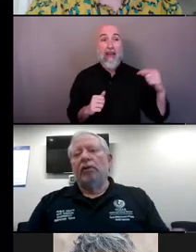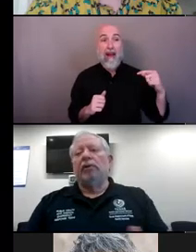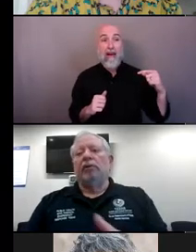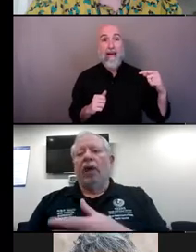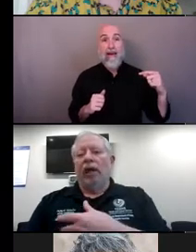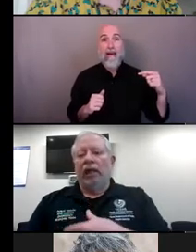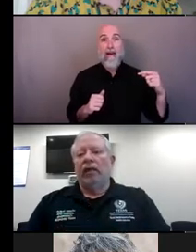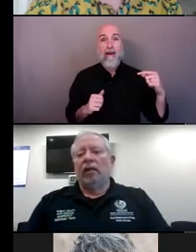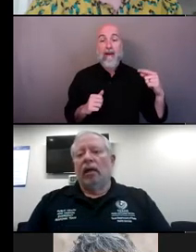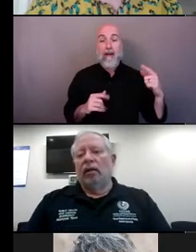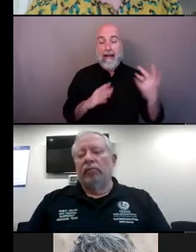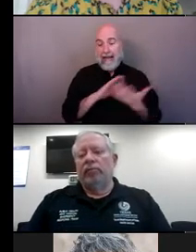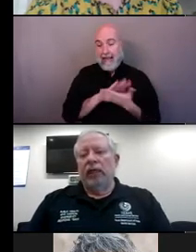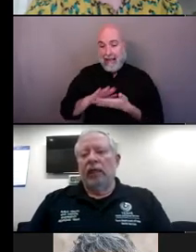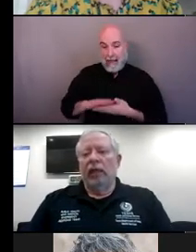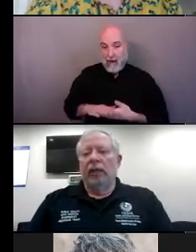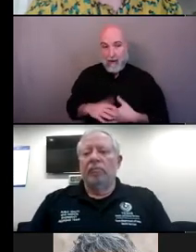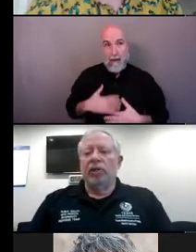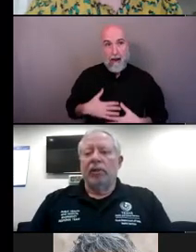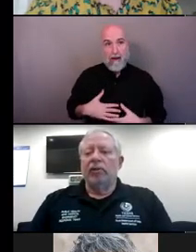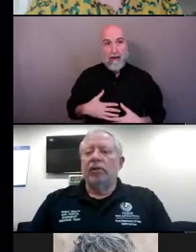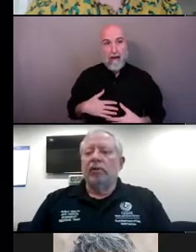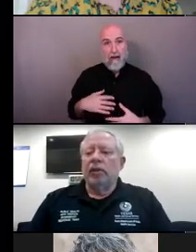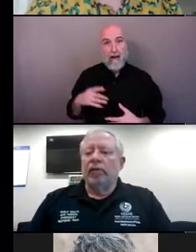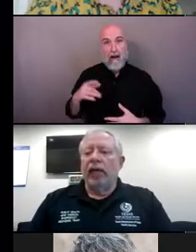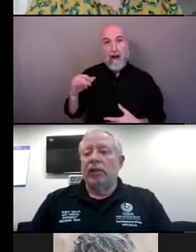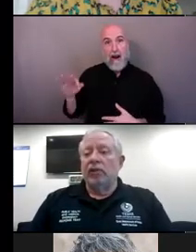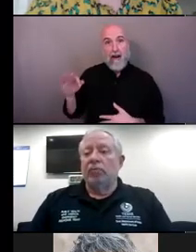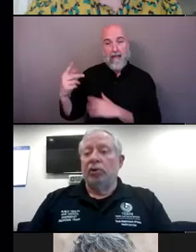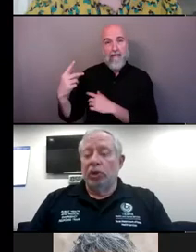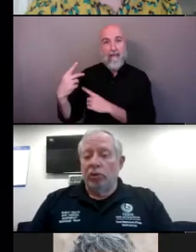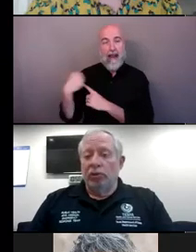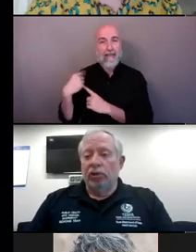will, clear your body of the substances that the